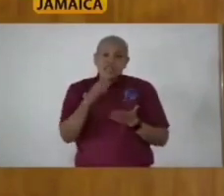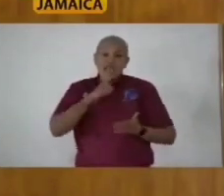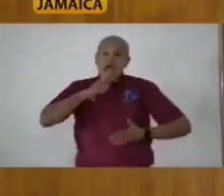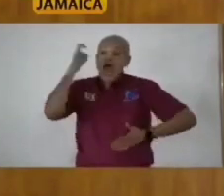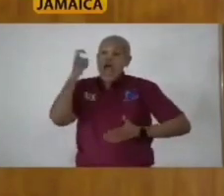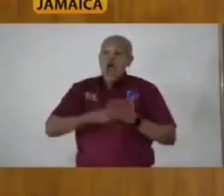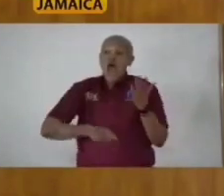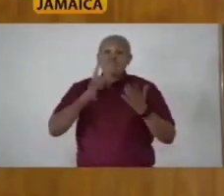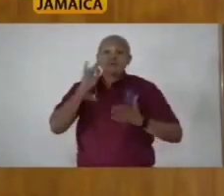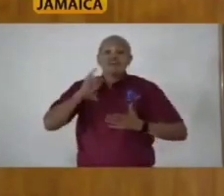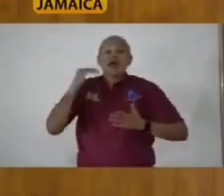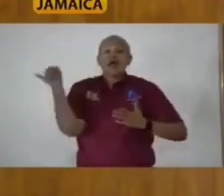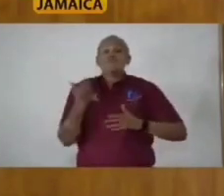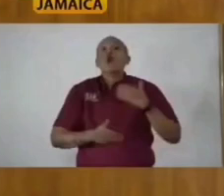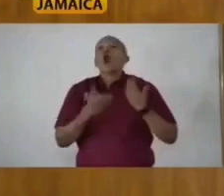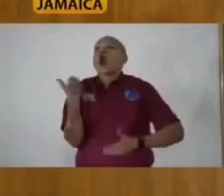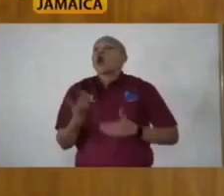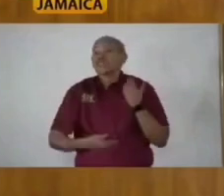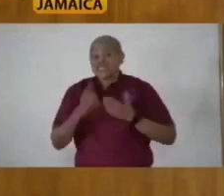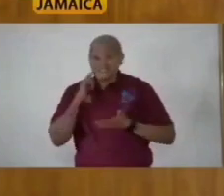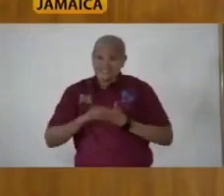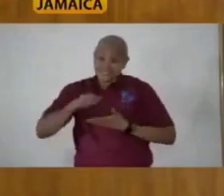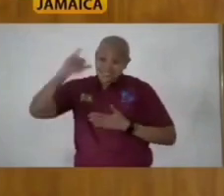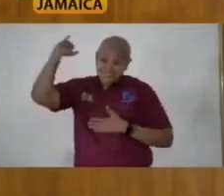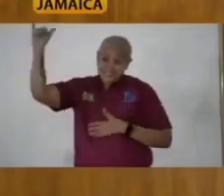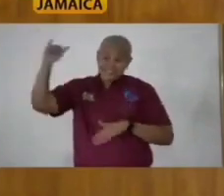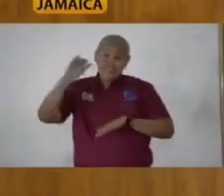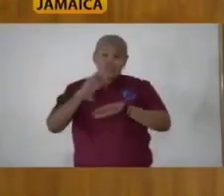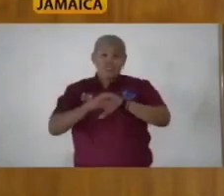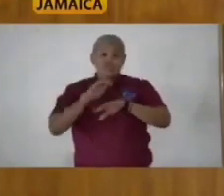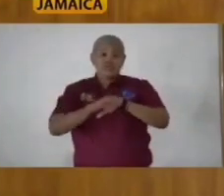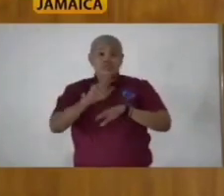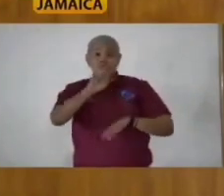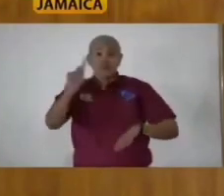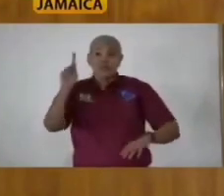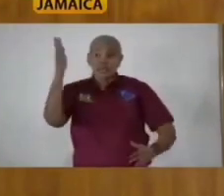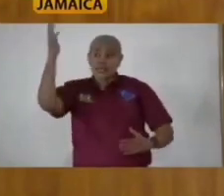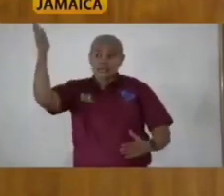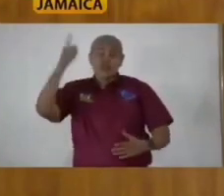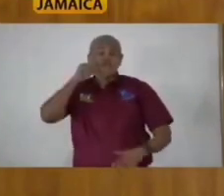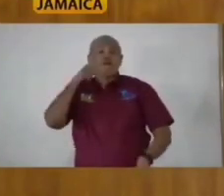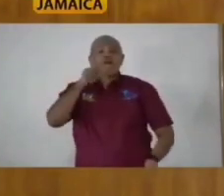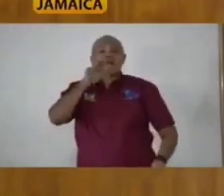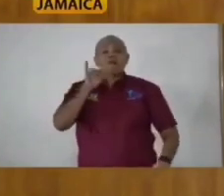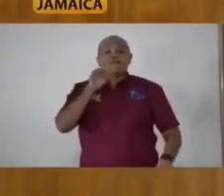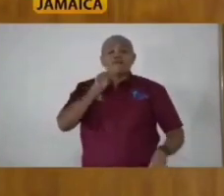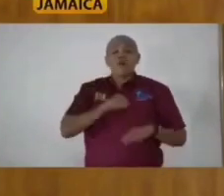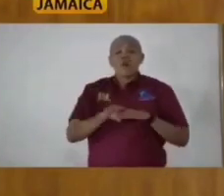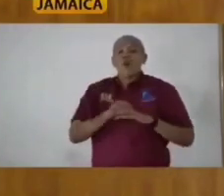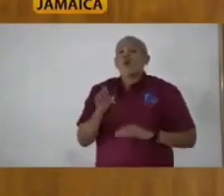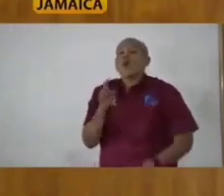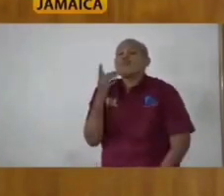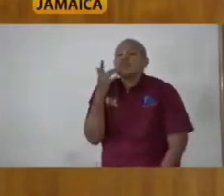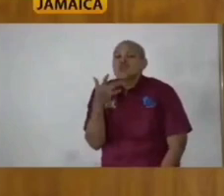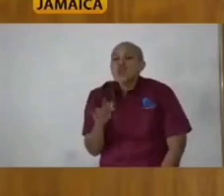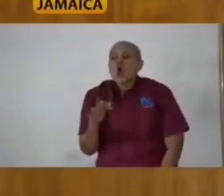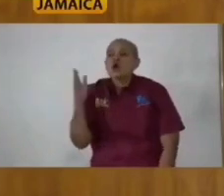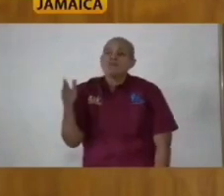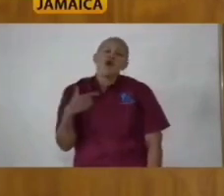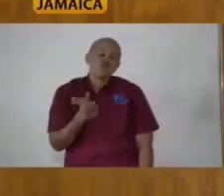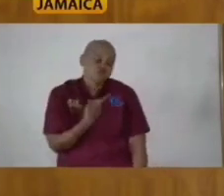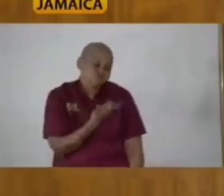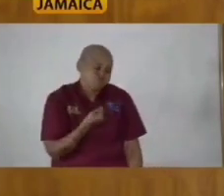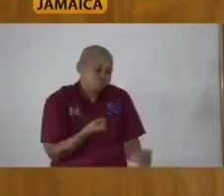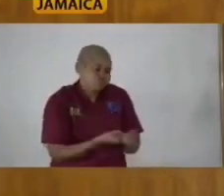inherent in a process of litigating in the United Kingdom, unless you're lucky enough to get pro bono, which means free of